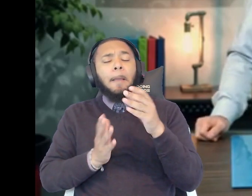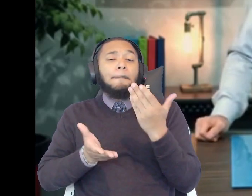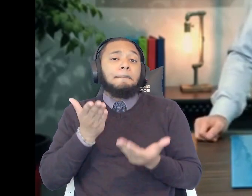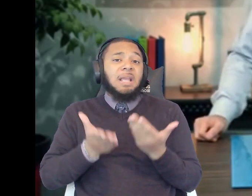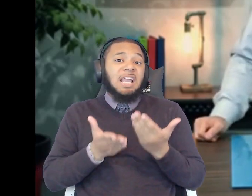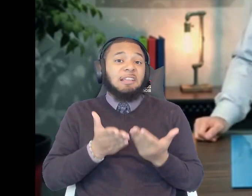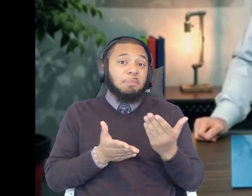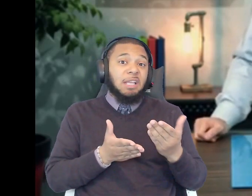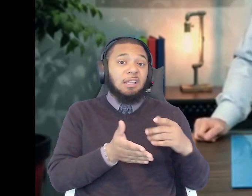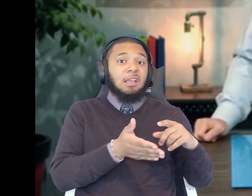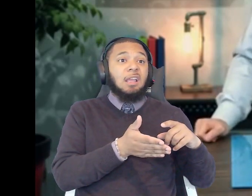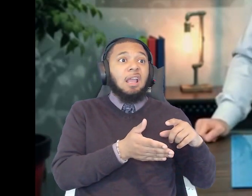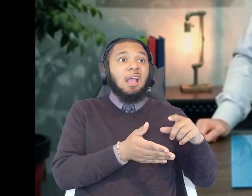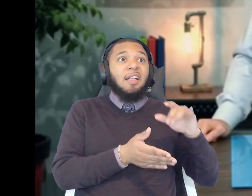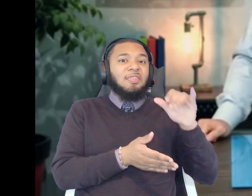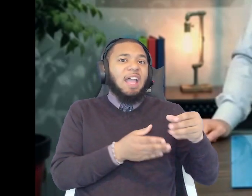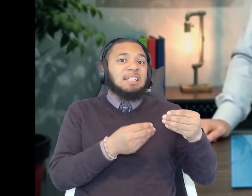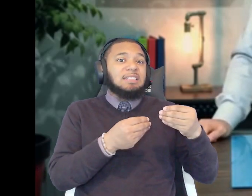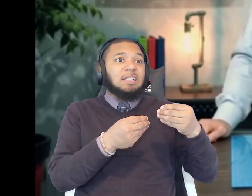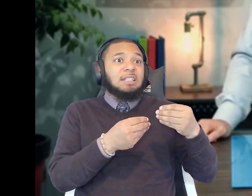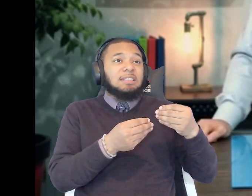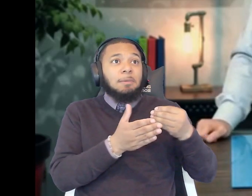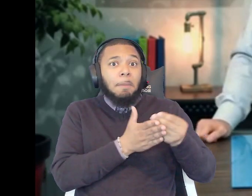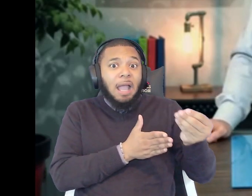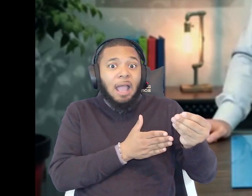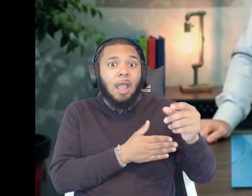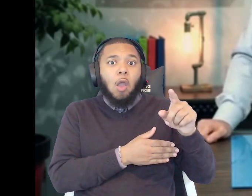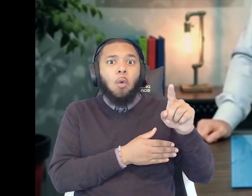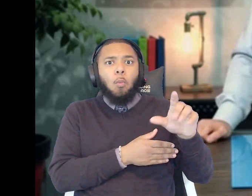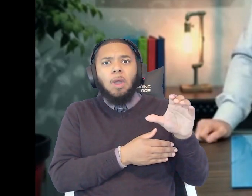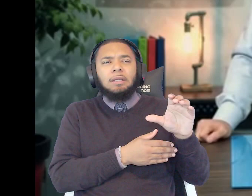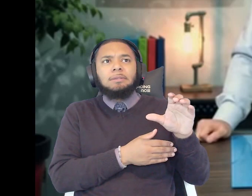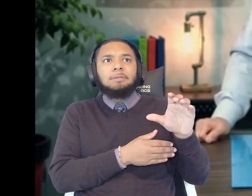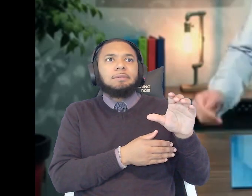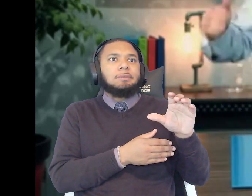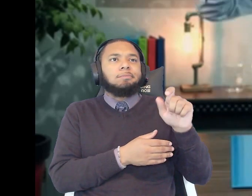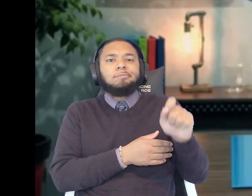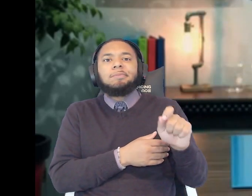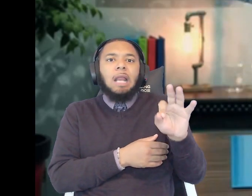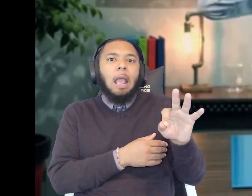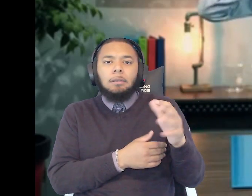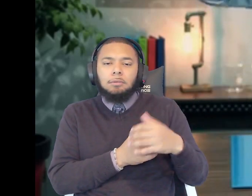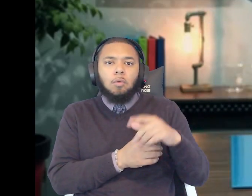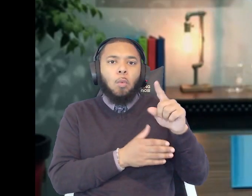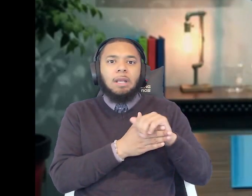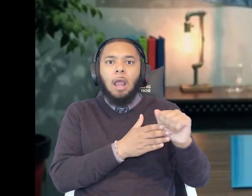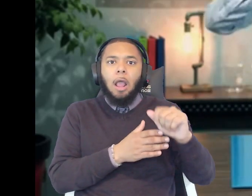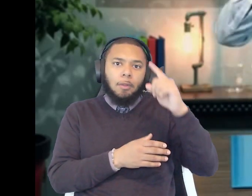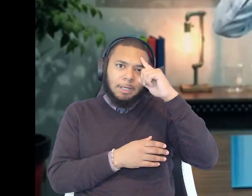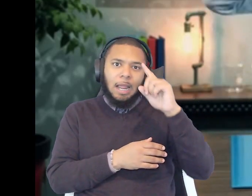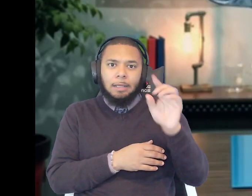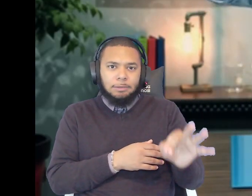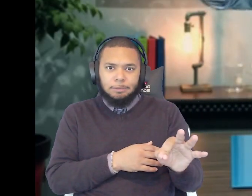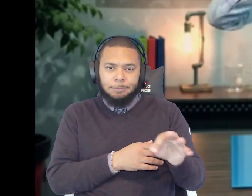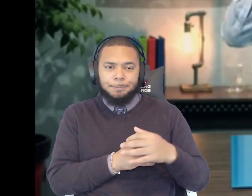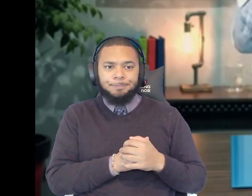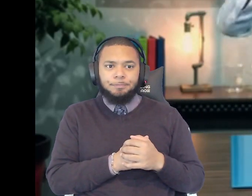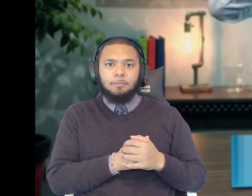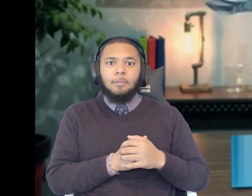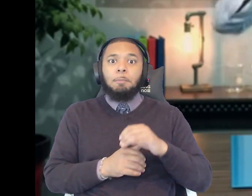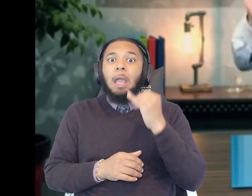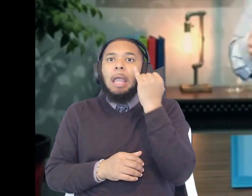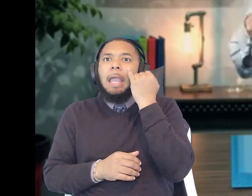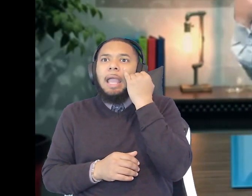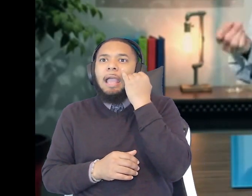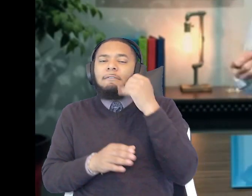right? You have to pay a premium to get that bond. If the company's looking like it's teetering on the edge of